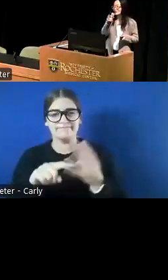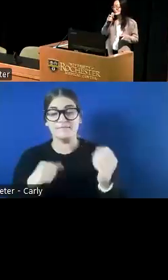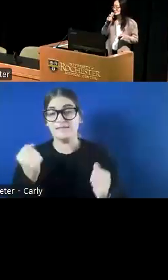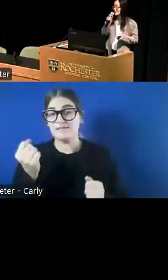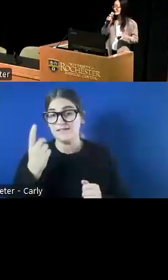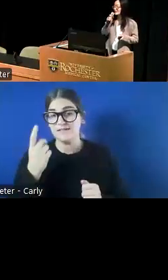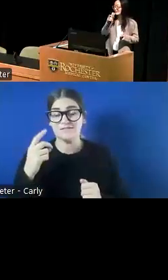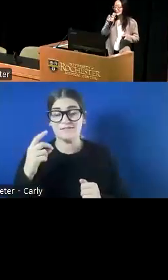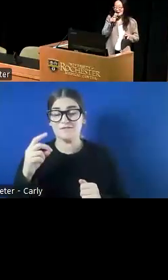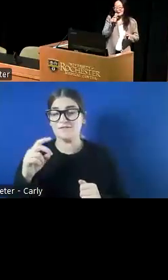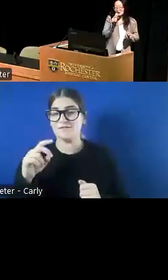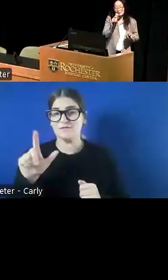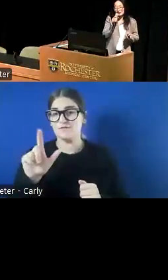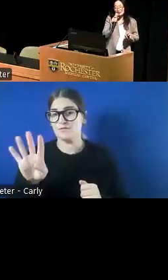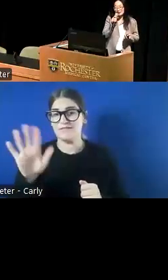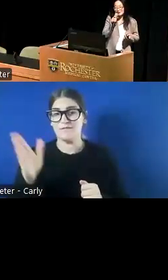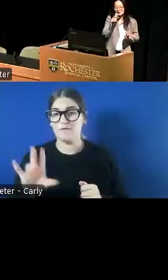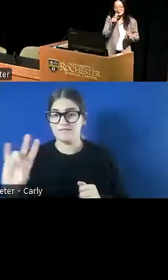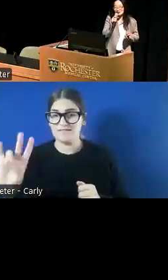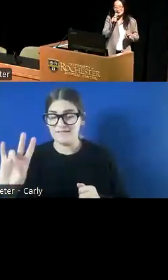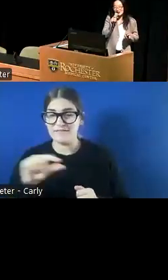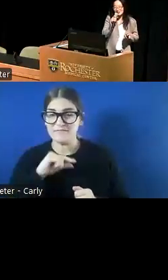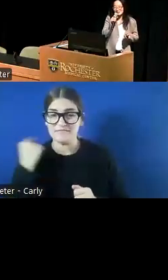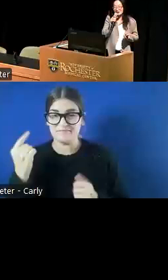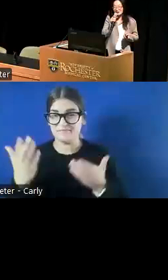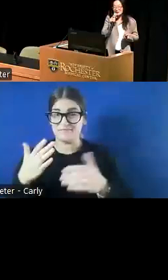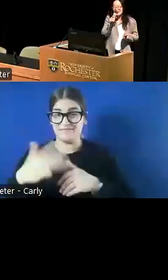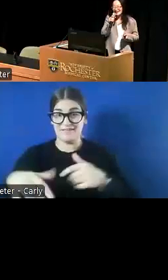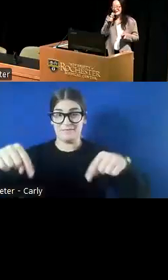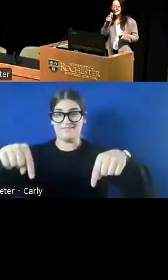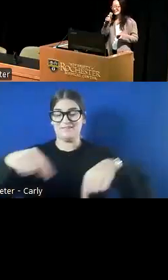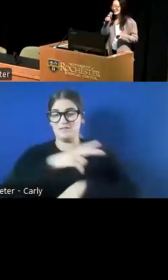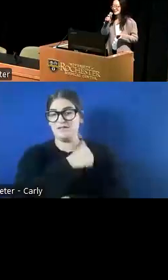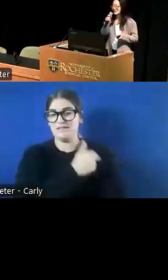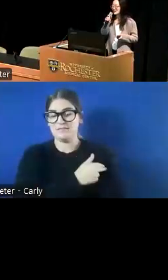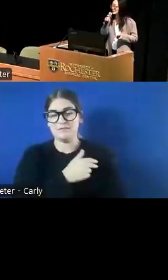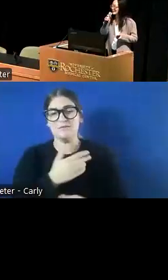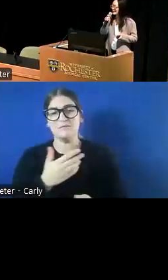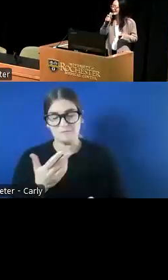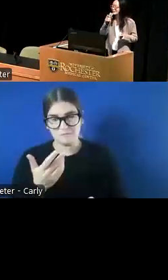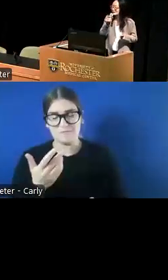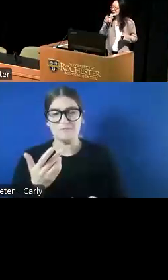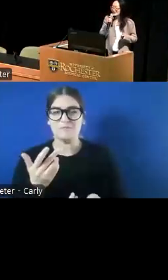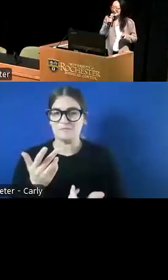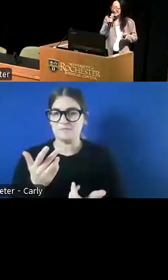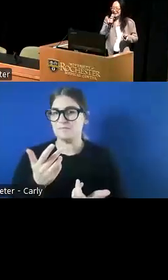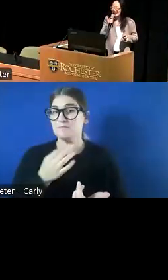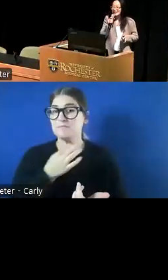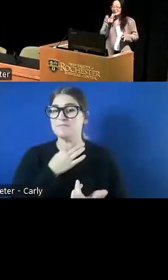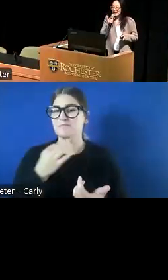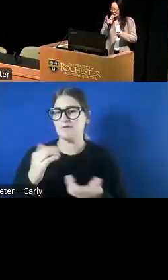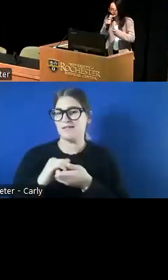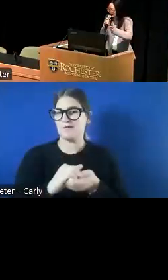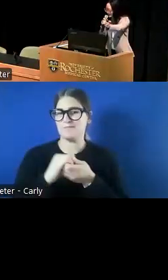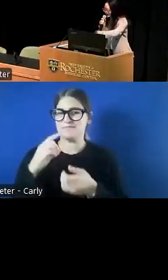a 24/7 chaplaincy service available in this hospital. So I'd love to hear too, like what that collaboration also looks like.